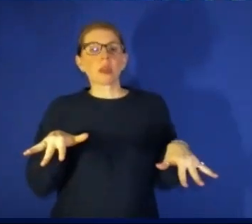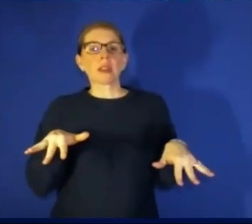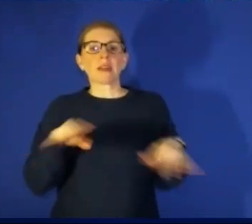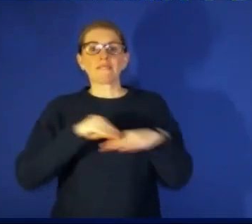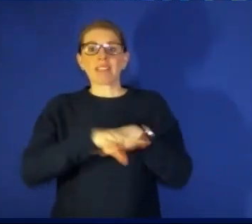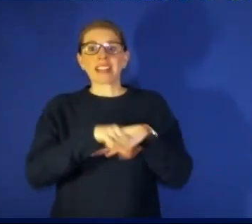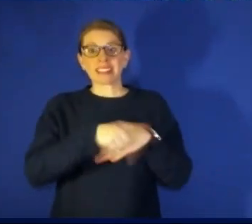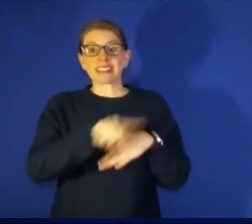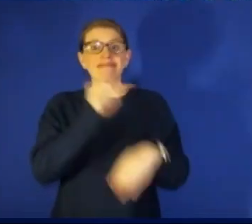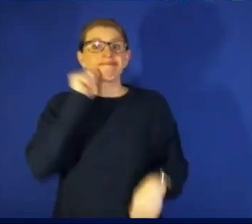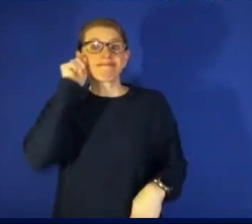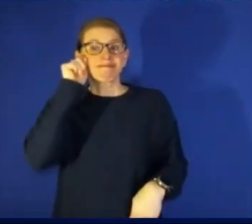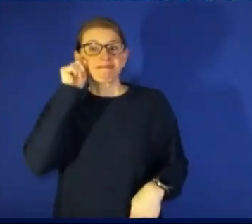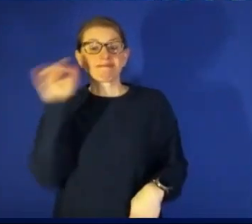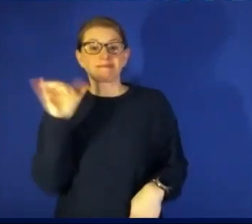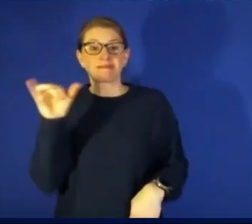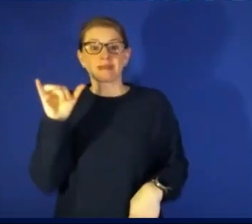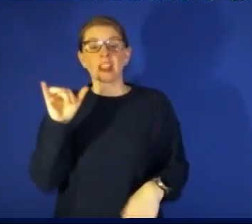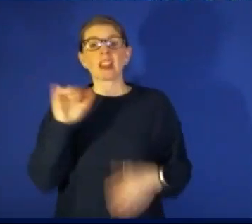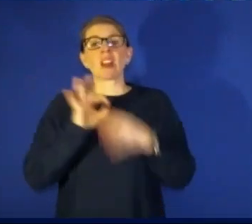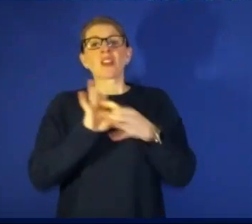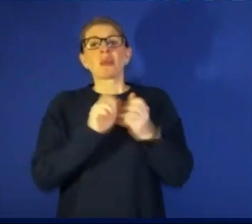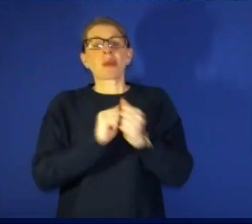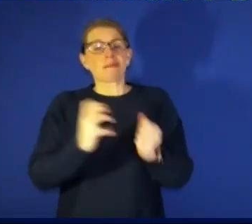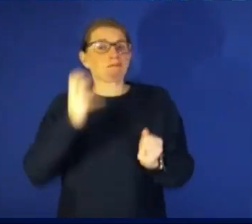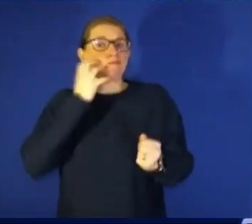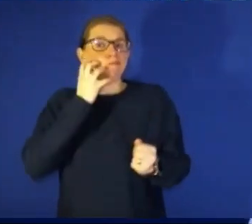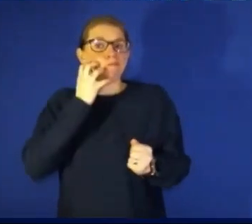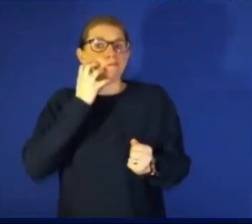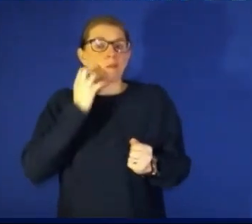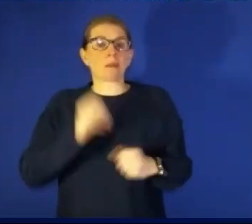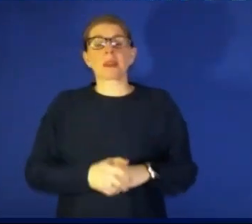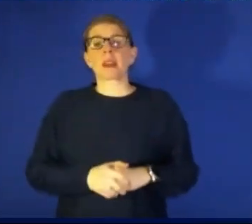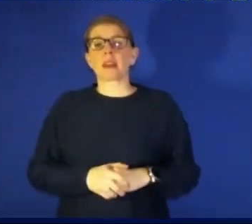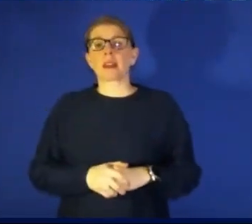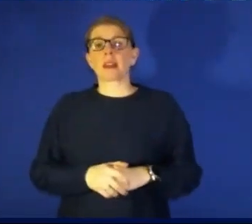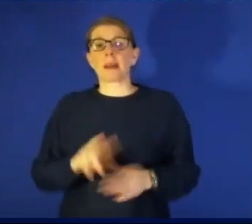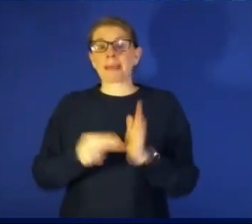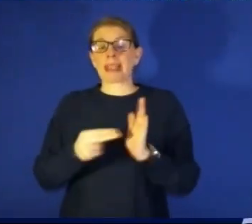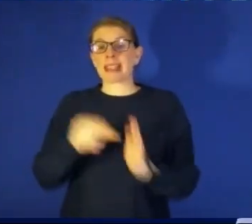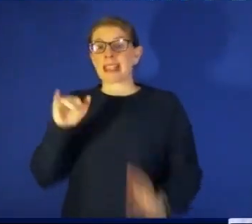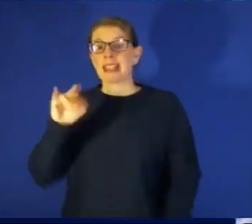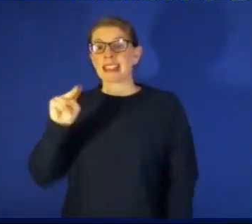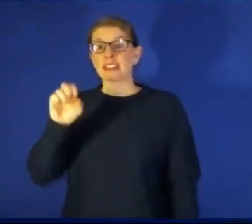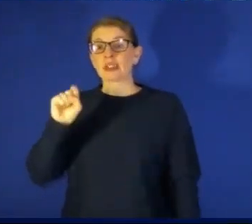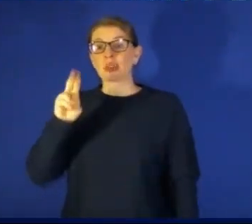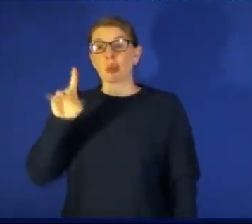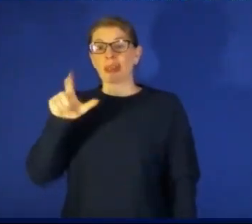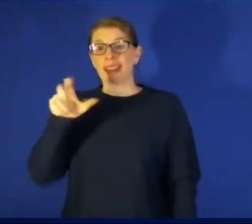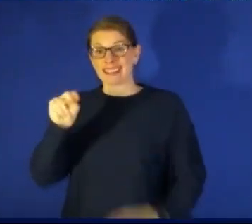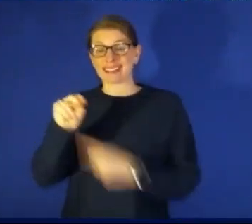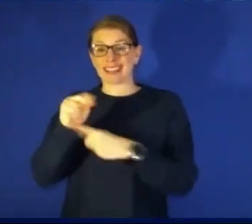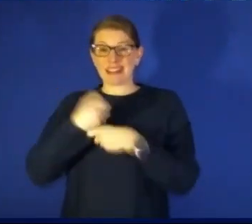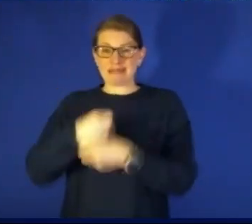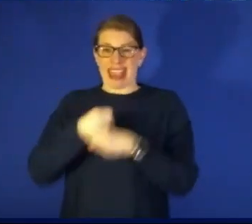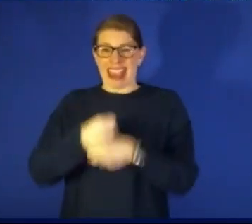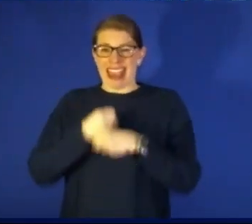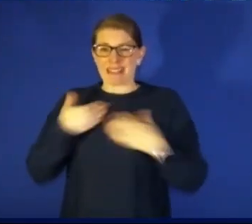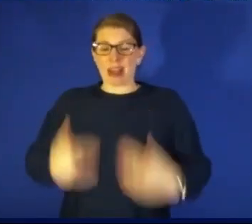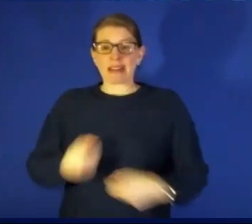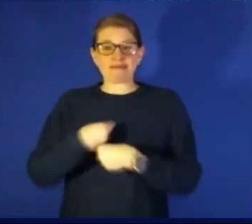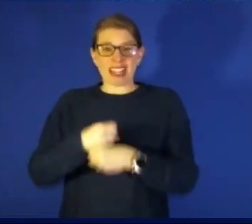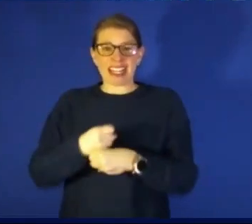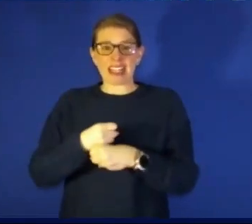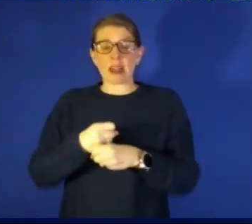always associated with overweight, to the point where the amount of insulin the body can make cannot drive the blood sugar